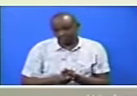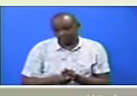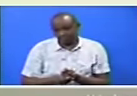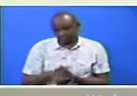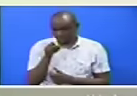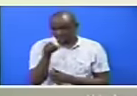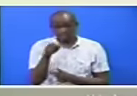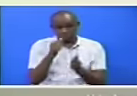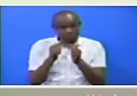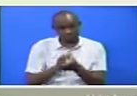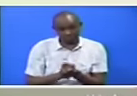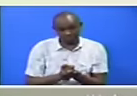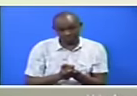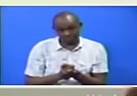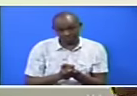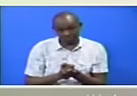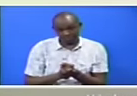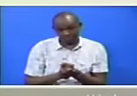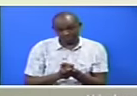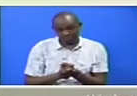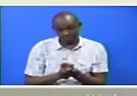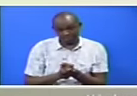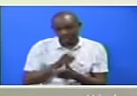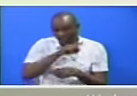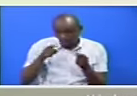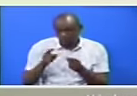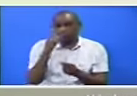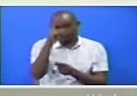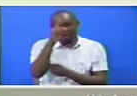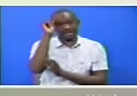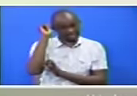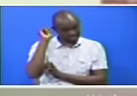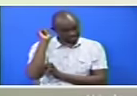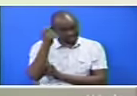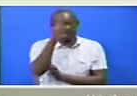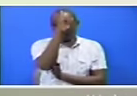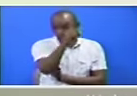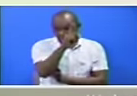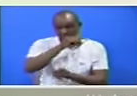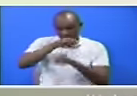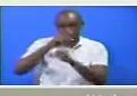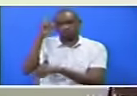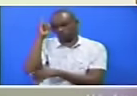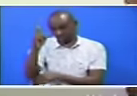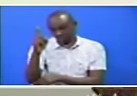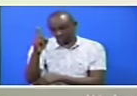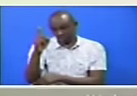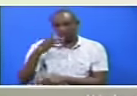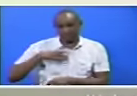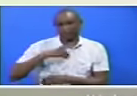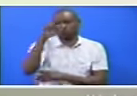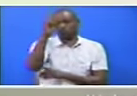And that is the principle of one Kenya, one nation,